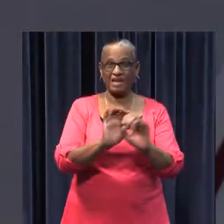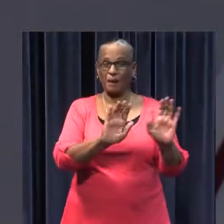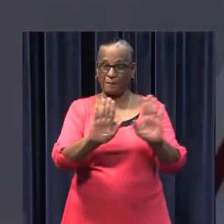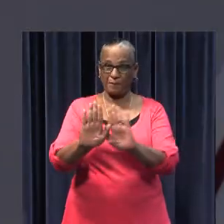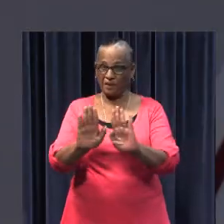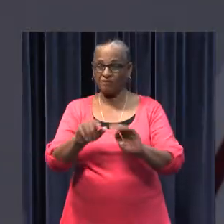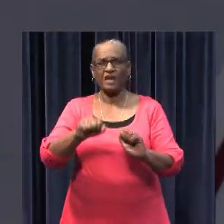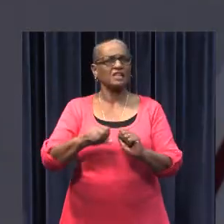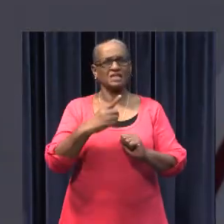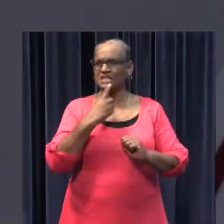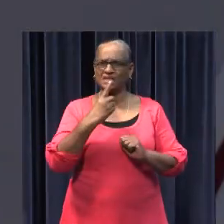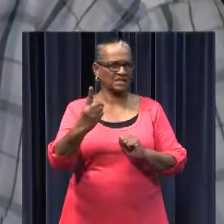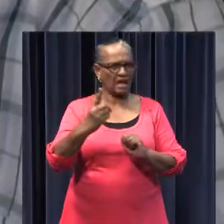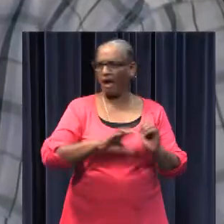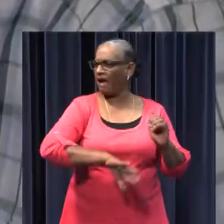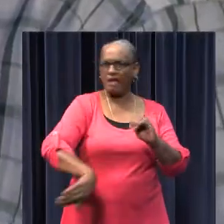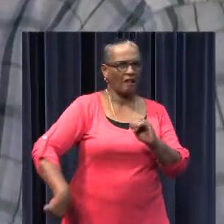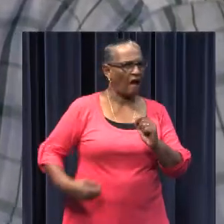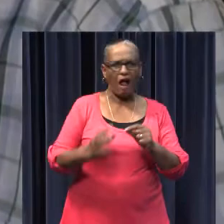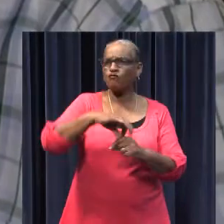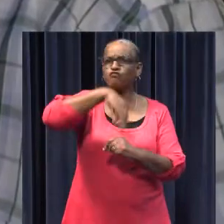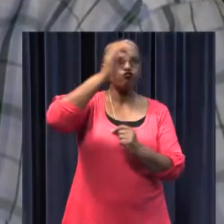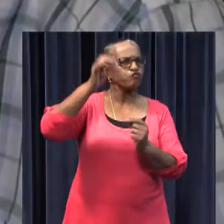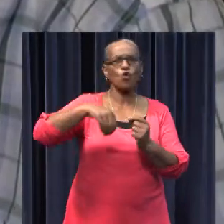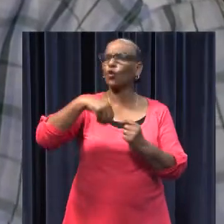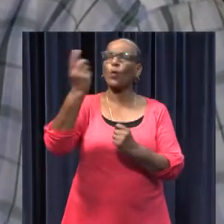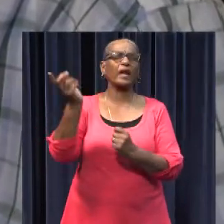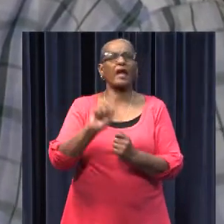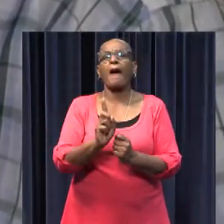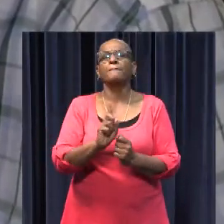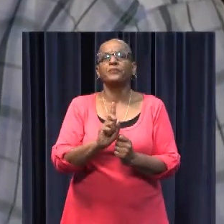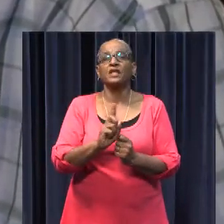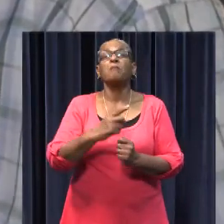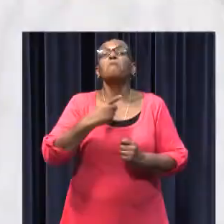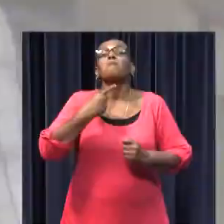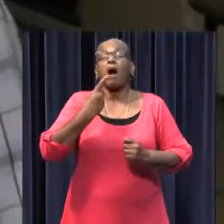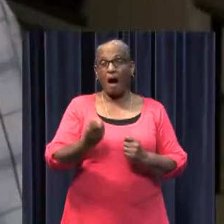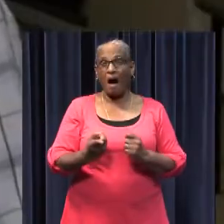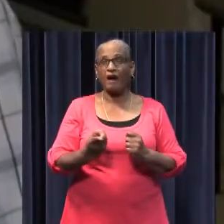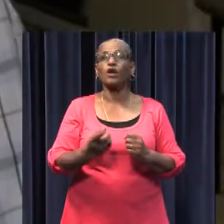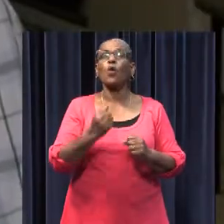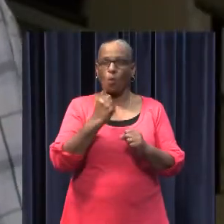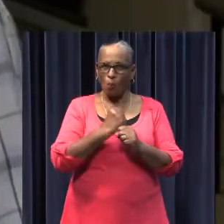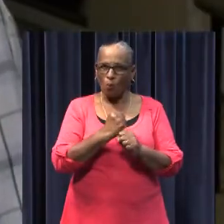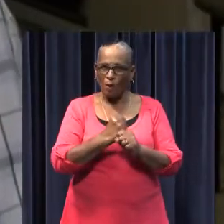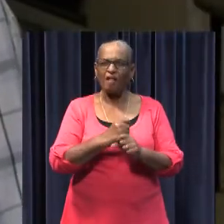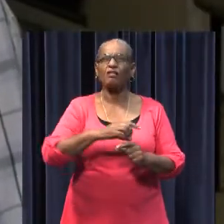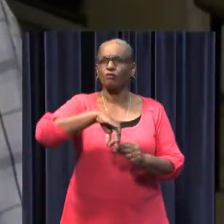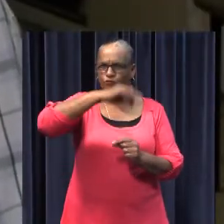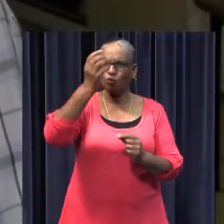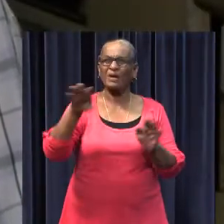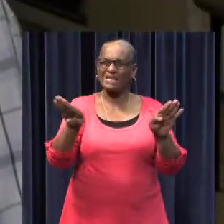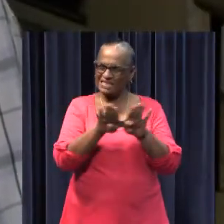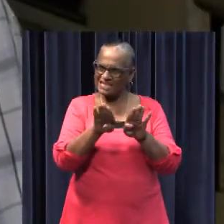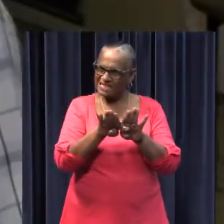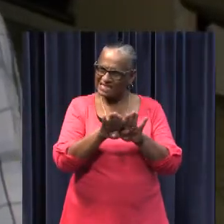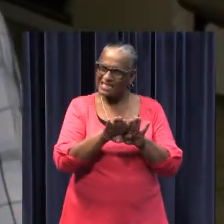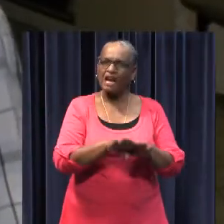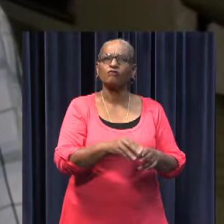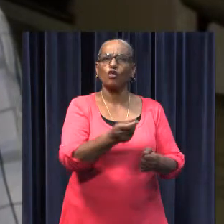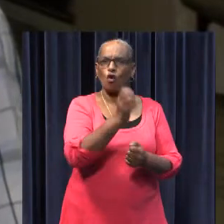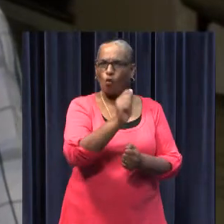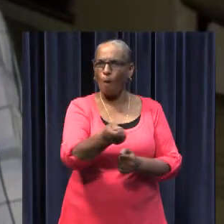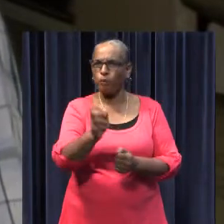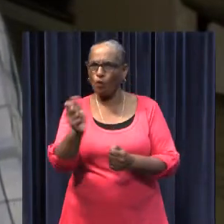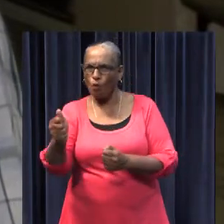According to the head of the prevention department, there is no question of illegal fireworks, but the same fireworks are purchased, however,